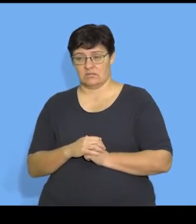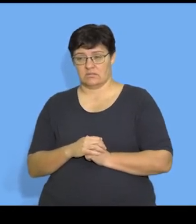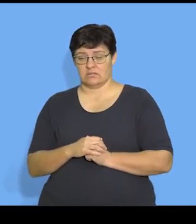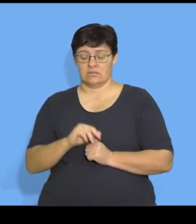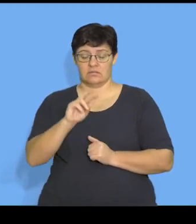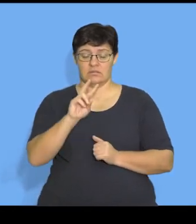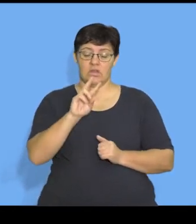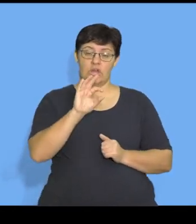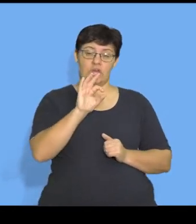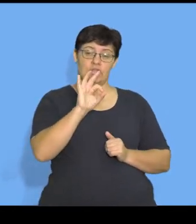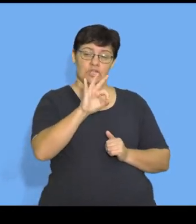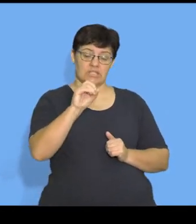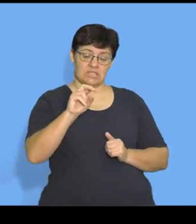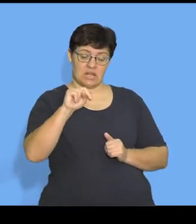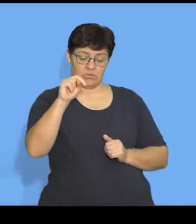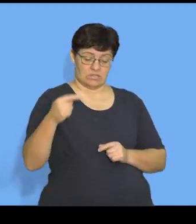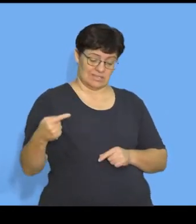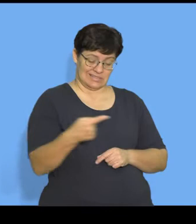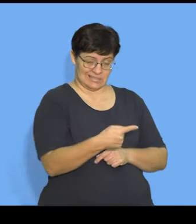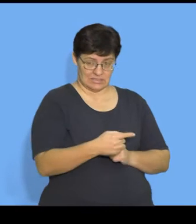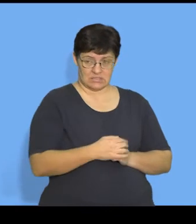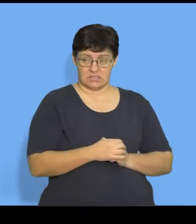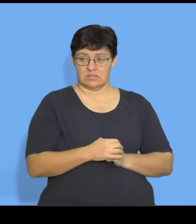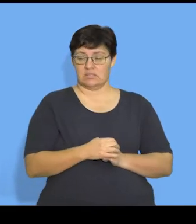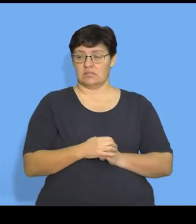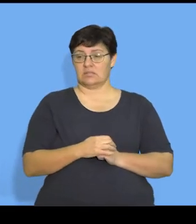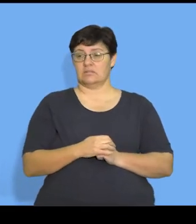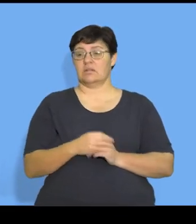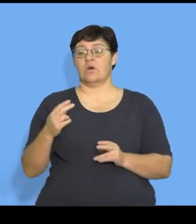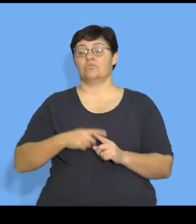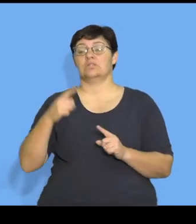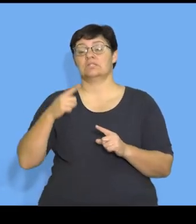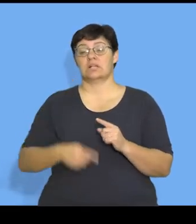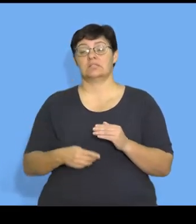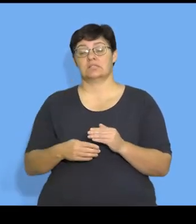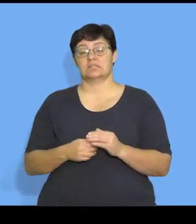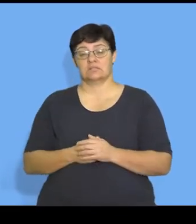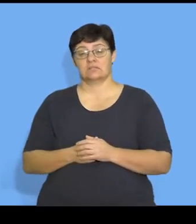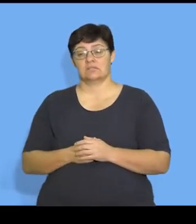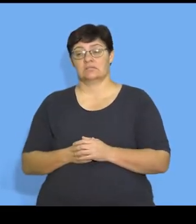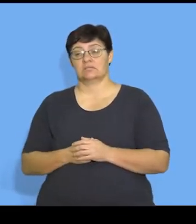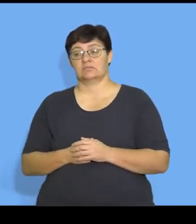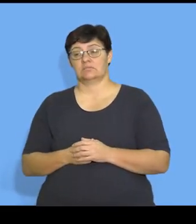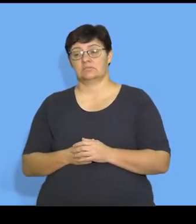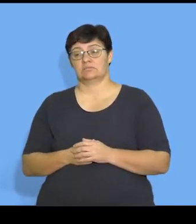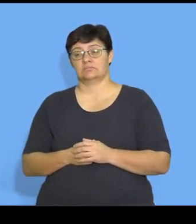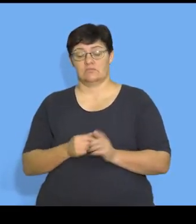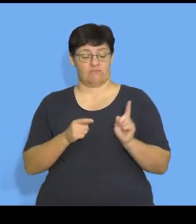30 newtons there, and my resultant goes from